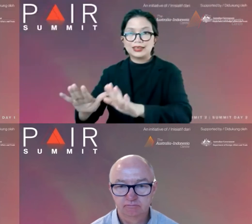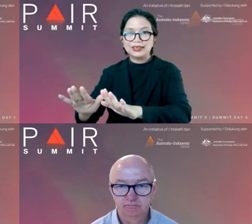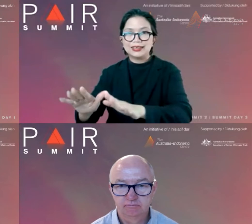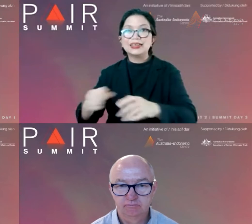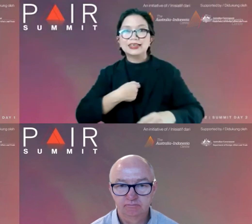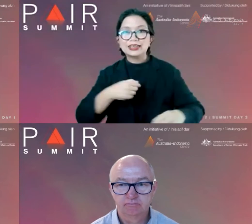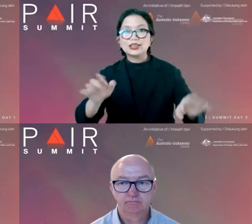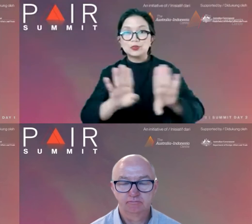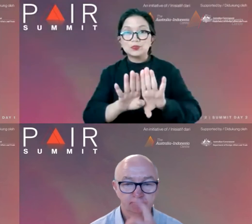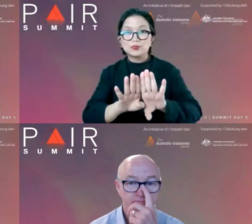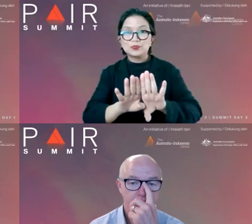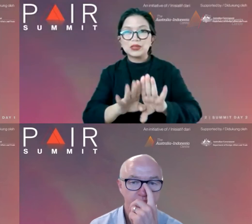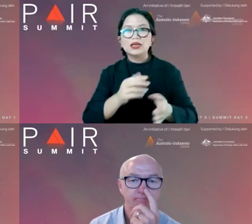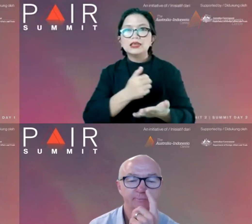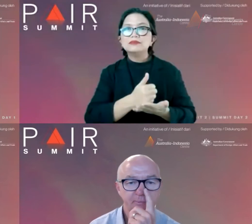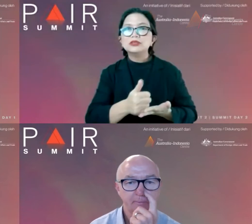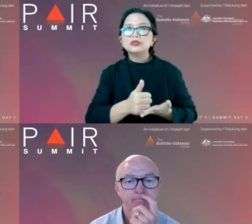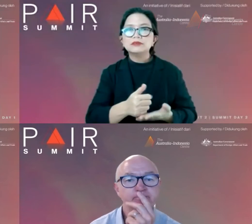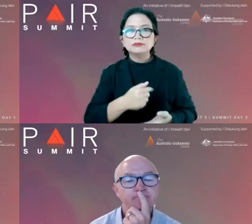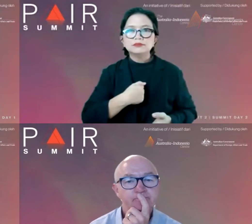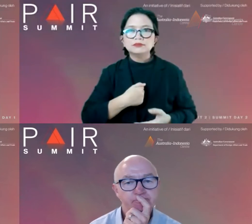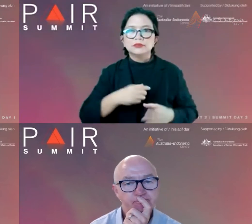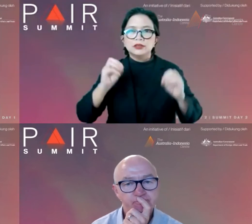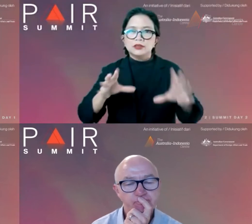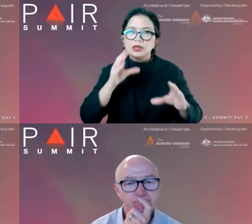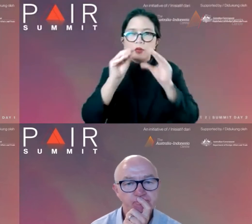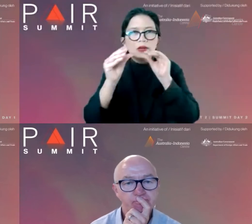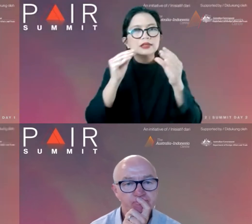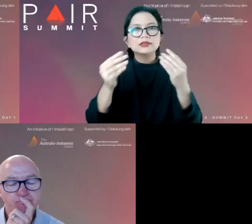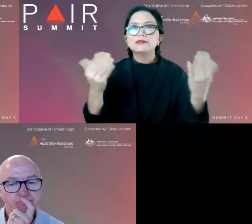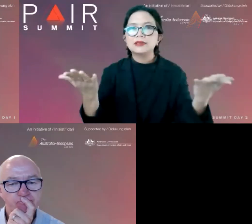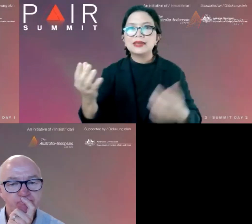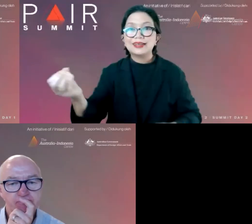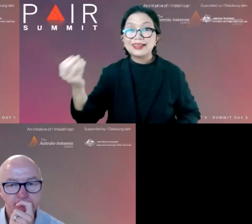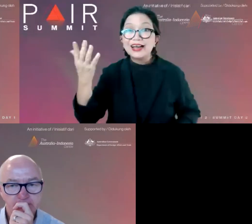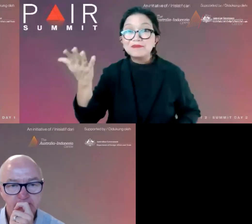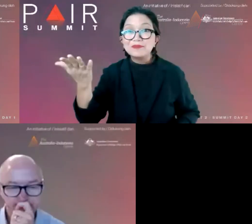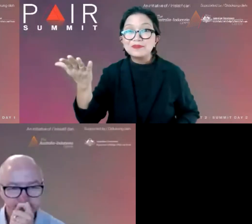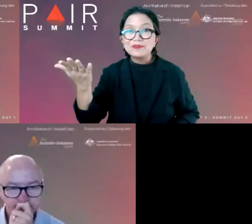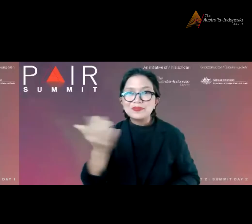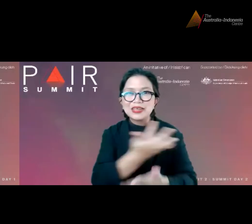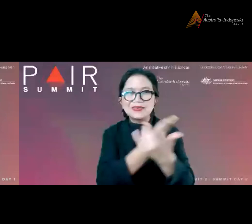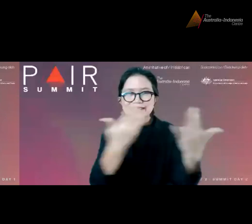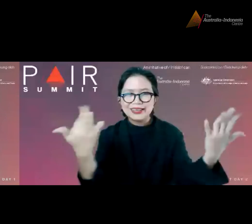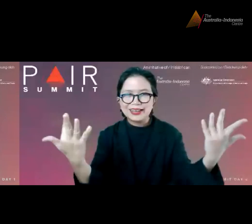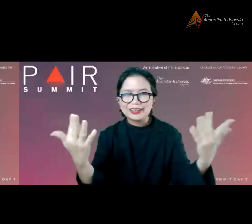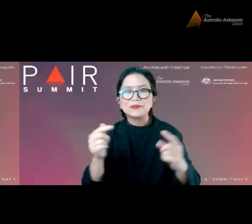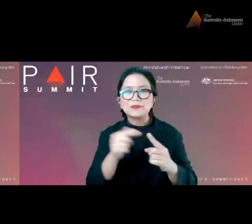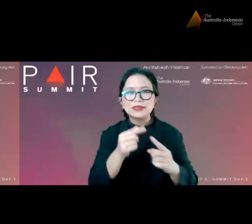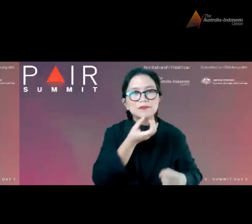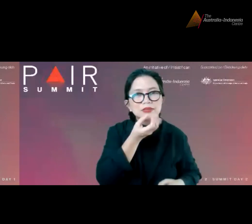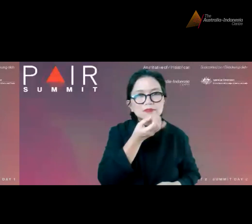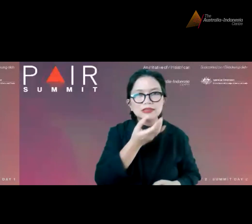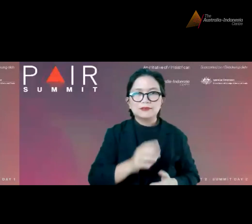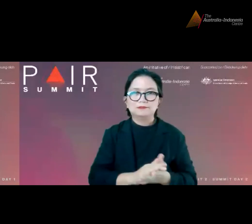to cover around how humans respond to messaging, the challenges ahead for the healthcare workers and getting the help that